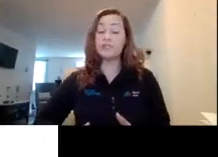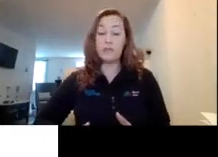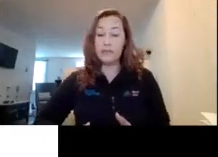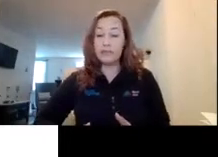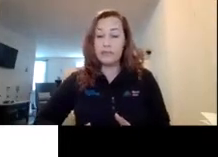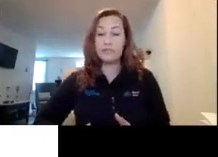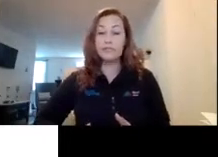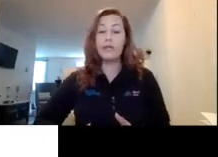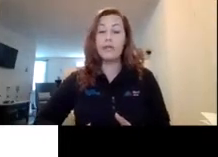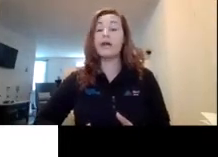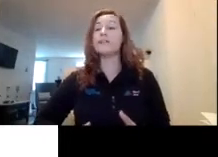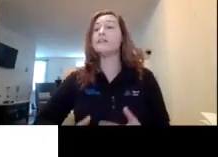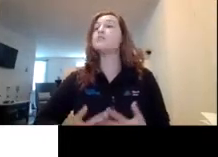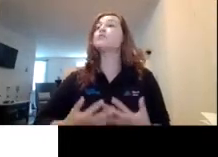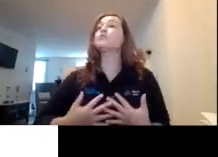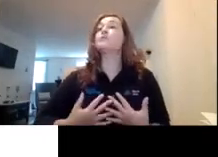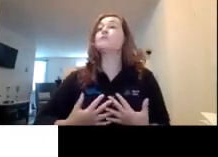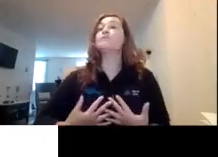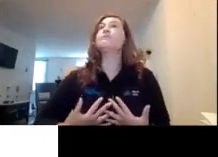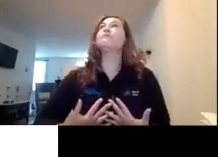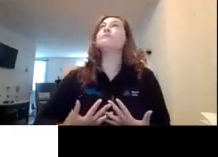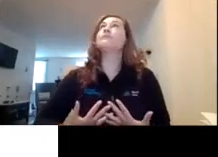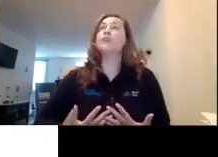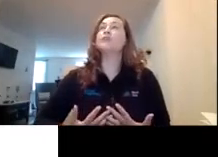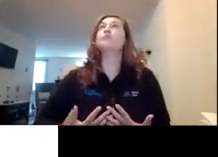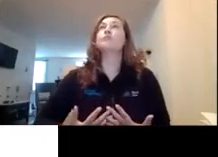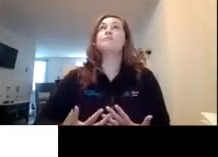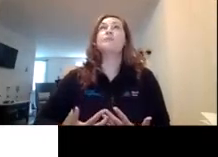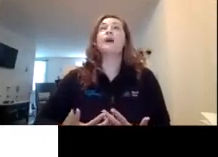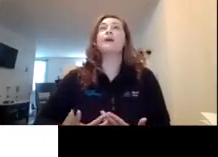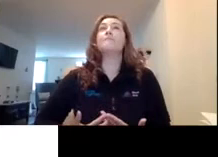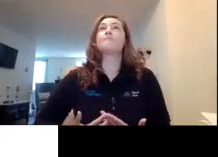with disabilities, at least to the,